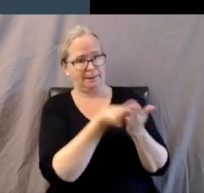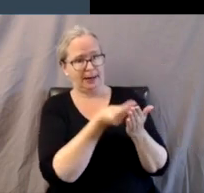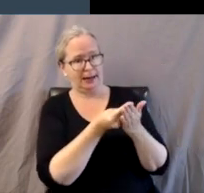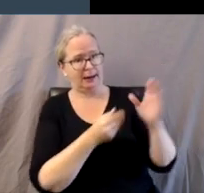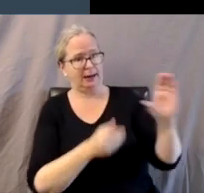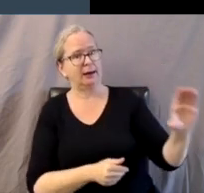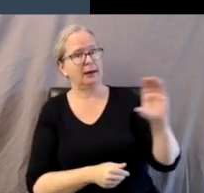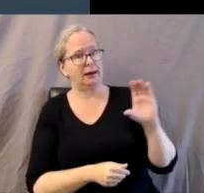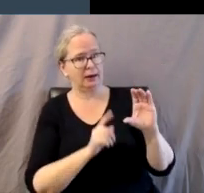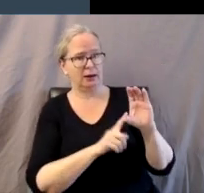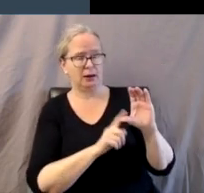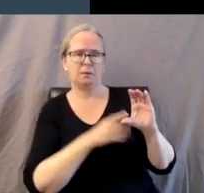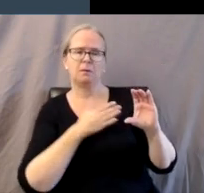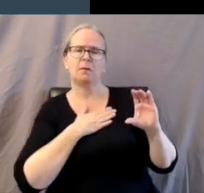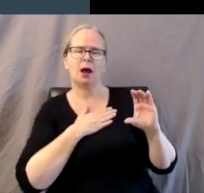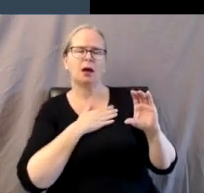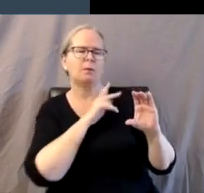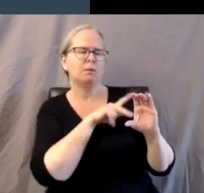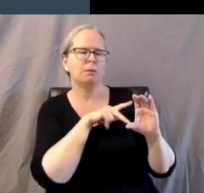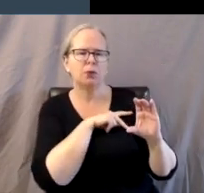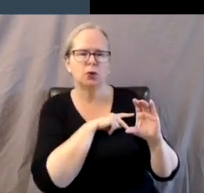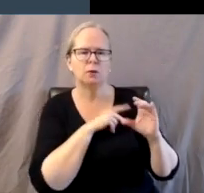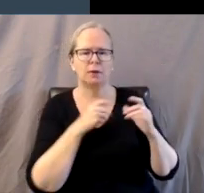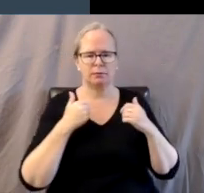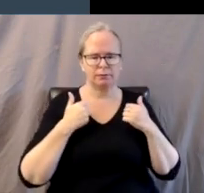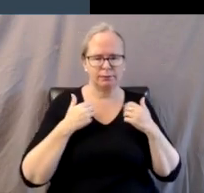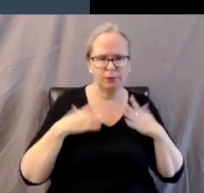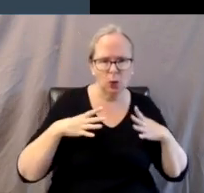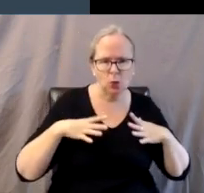less on the other end of the system.